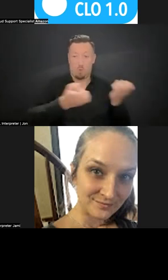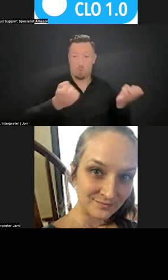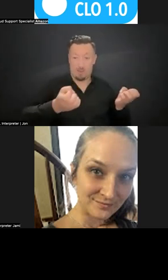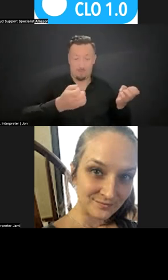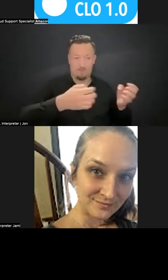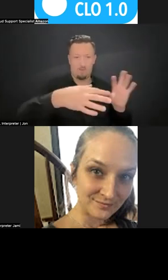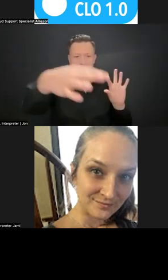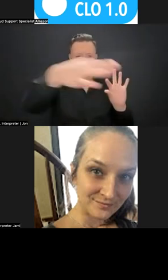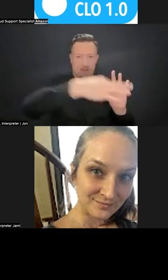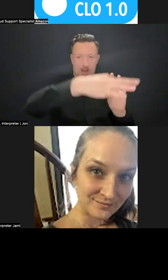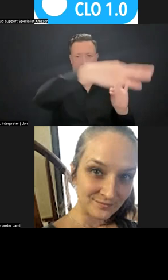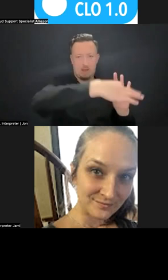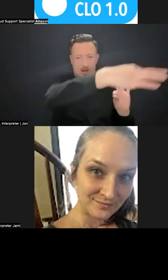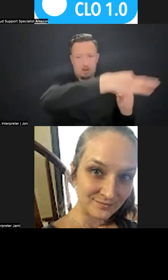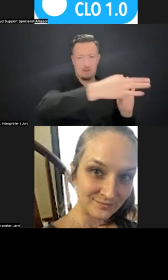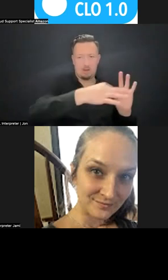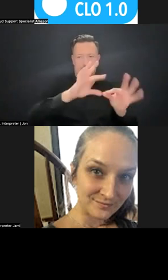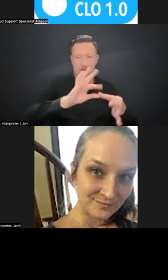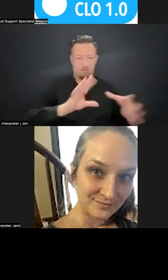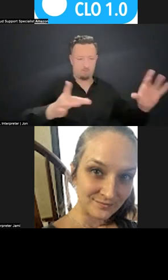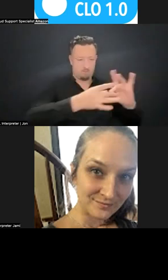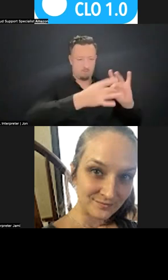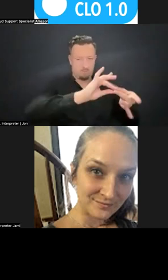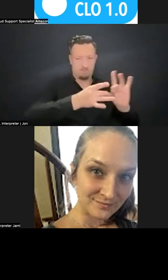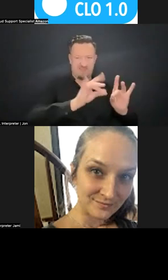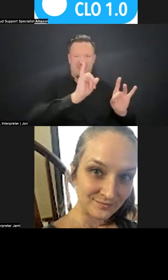And this was a physical